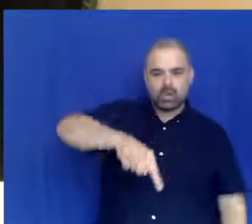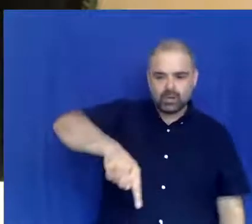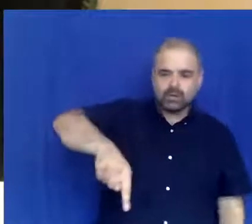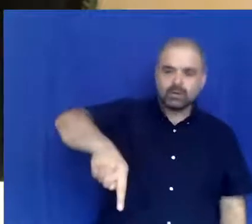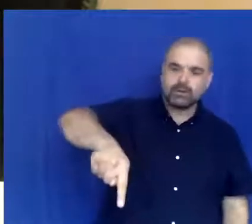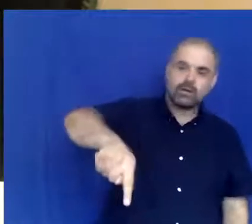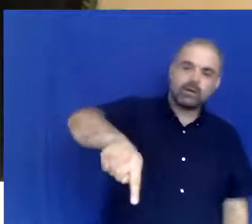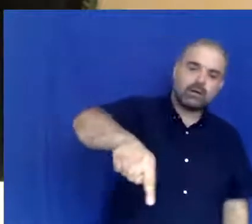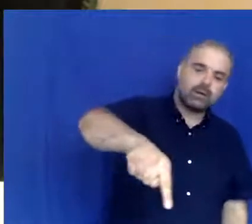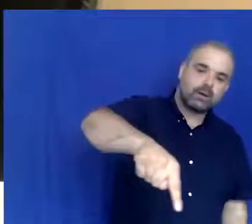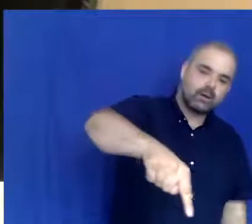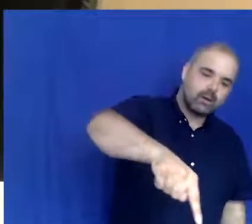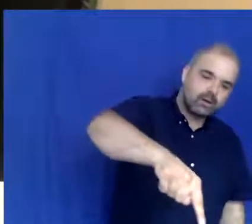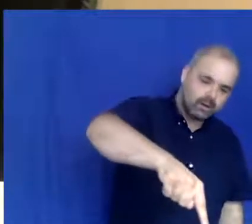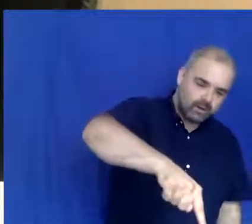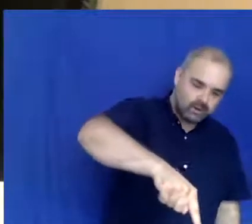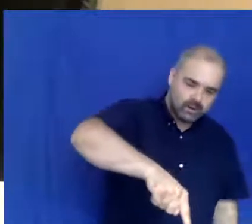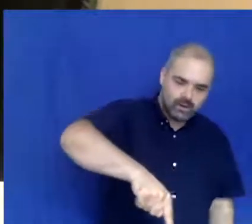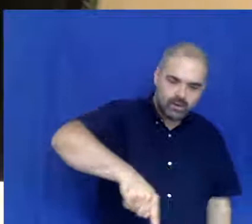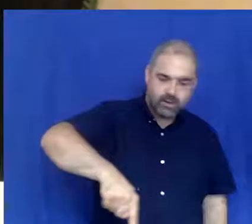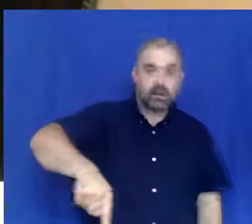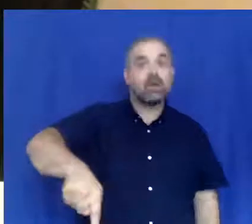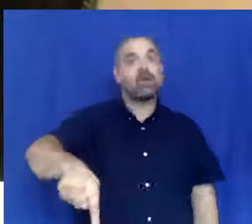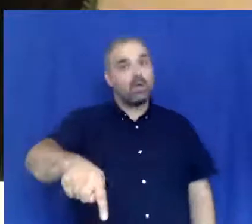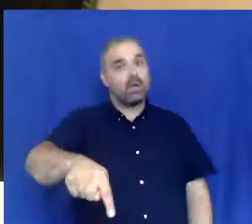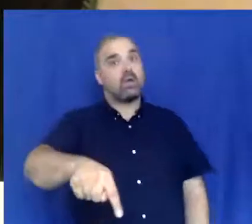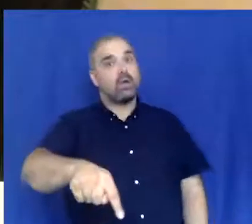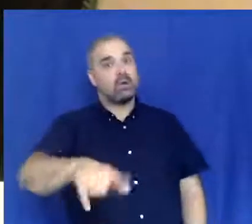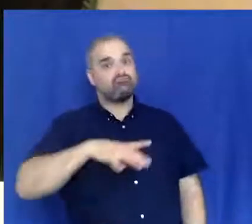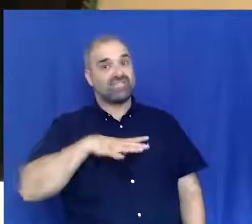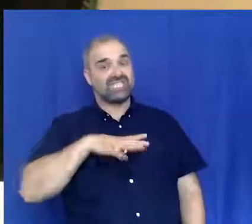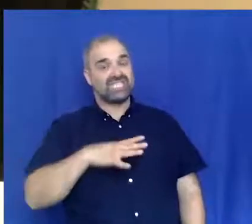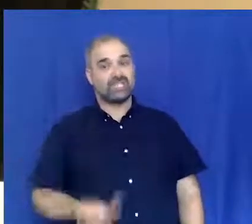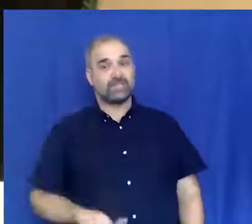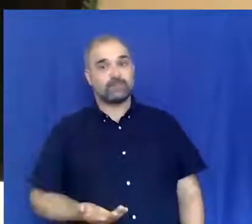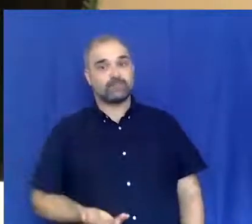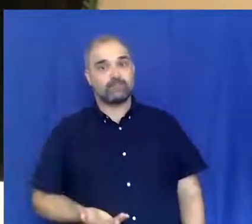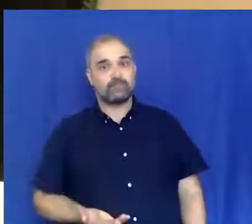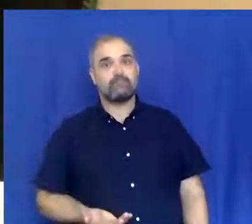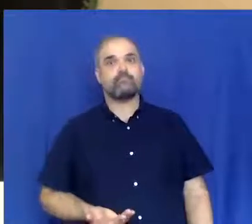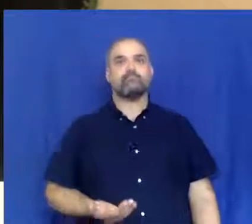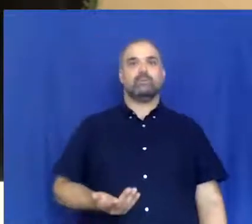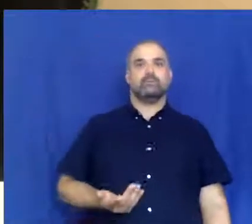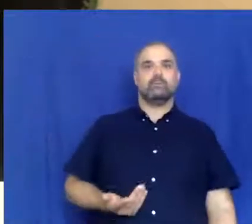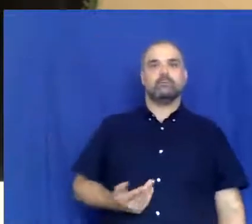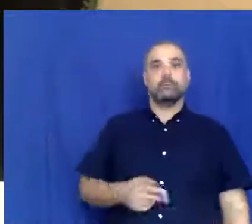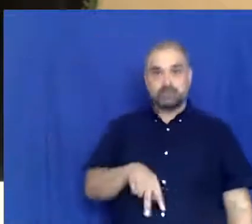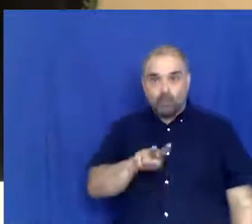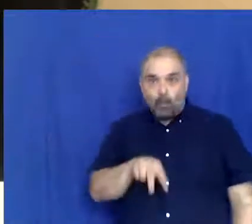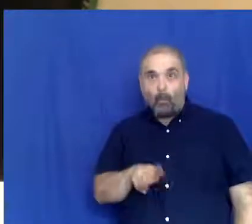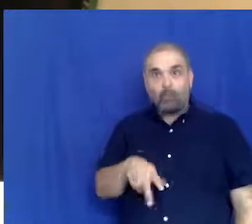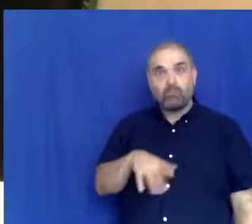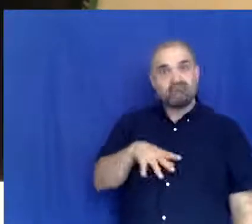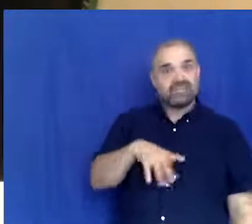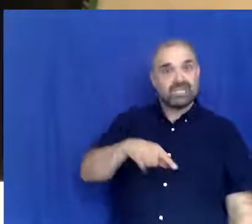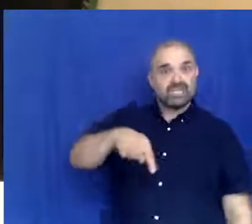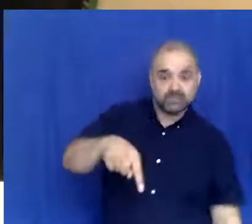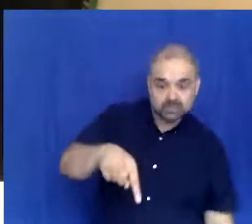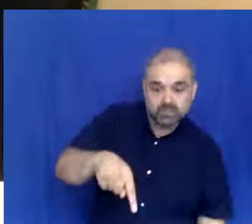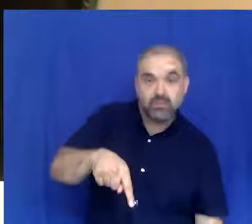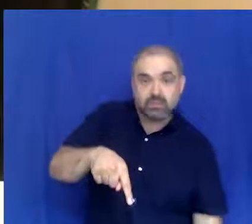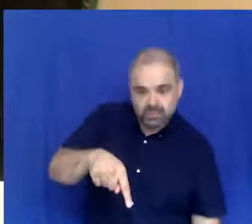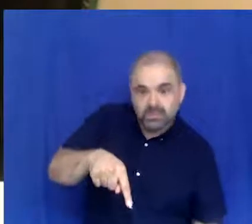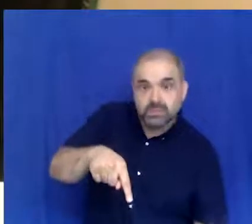finger as you draw the circle of the sun. Are you ready? Got your pointer fingers ready on